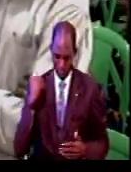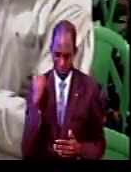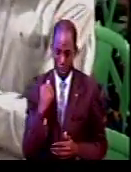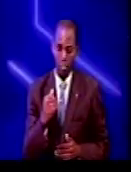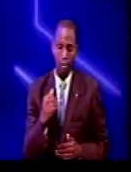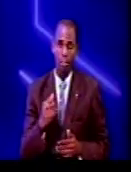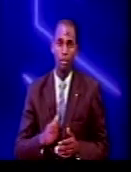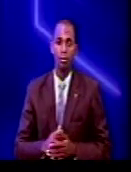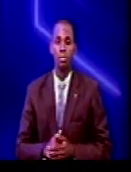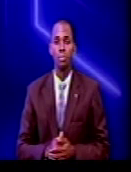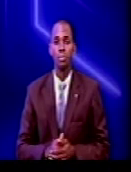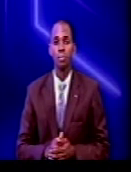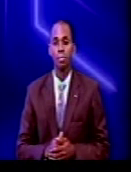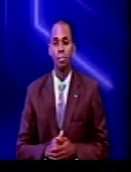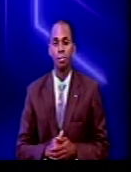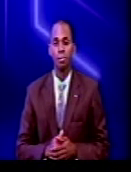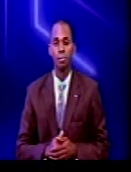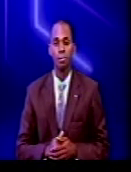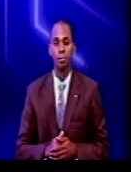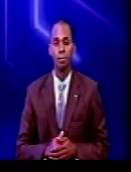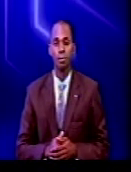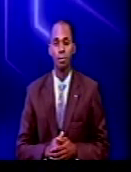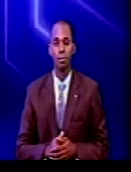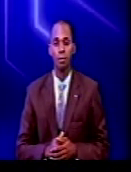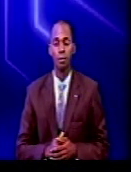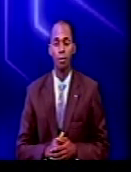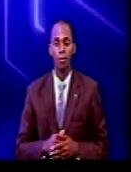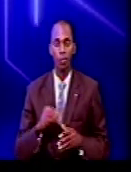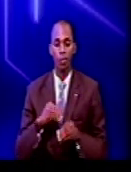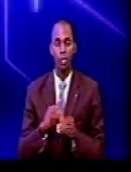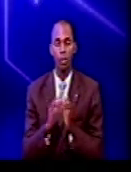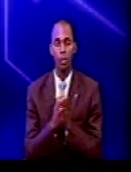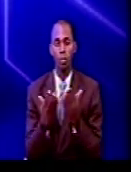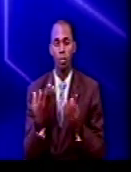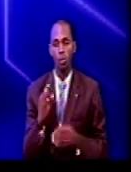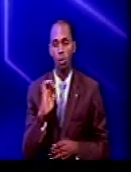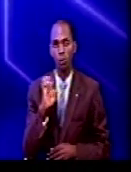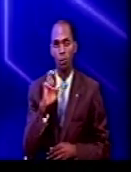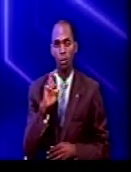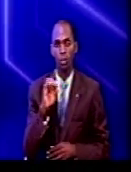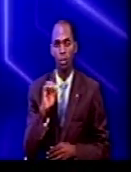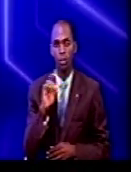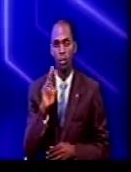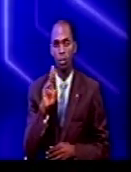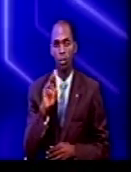In Jesus' name we pray.